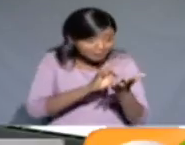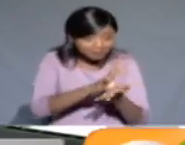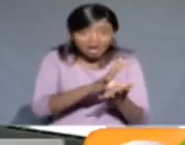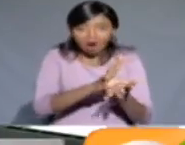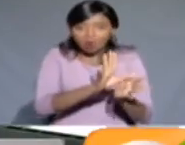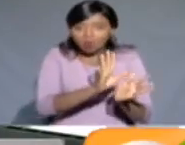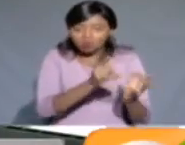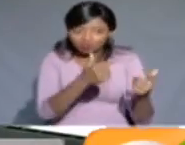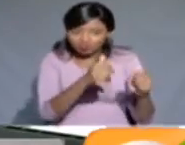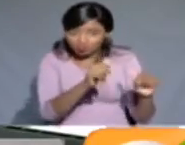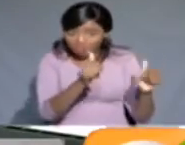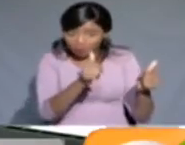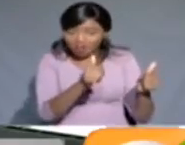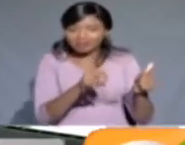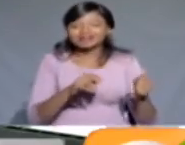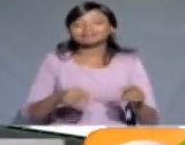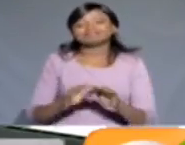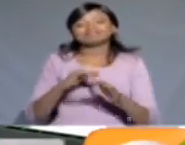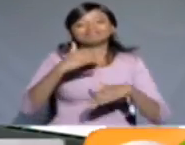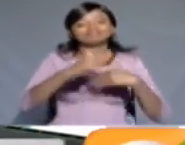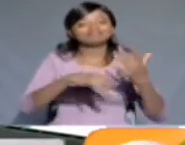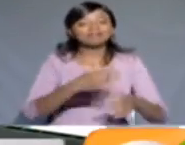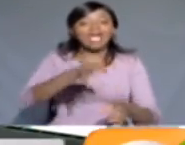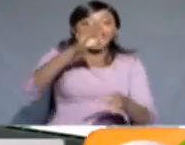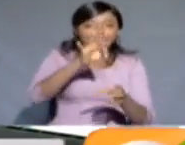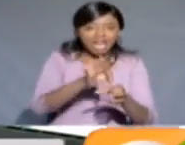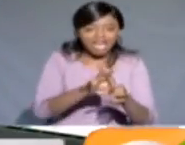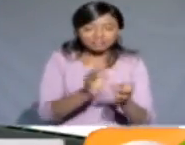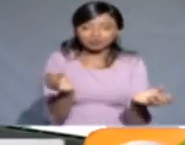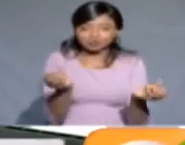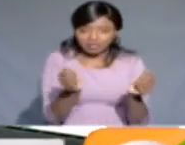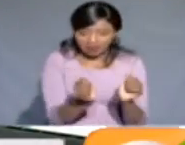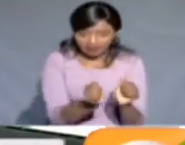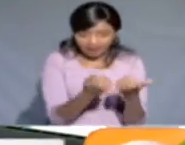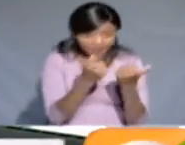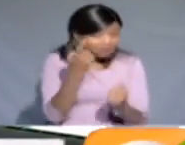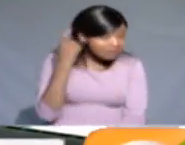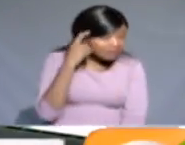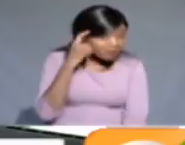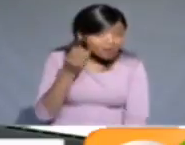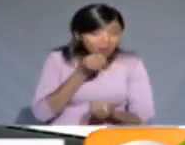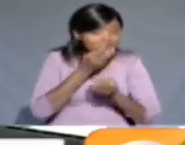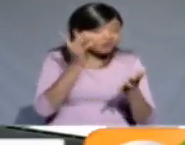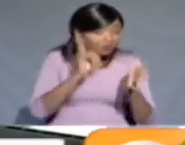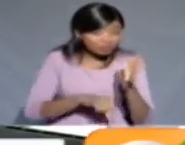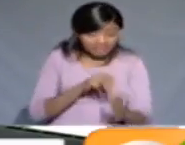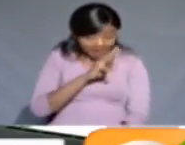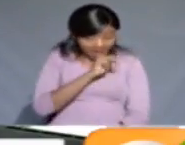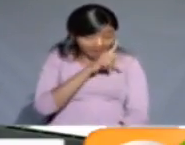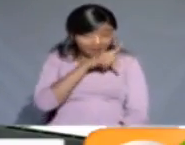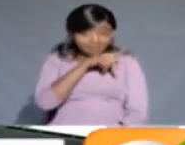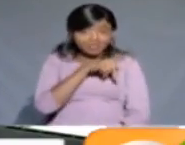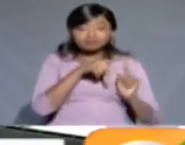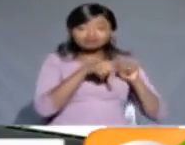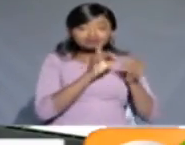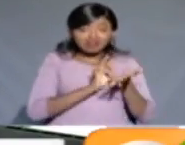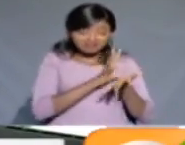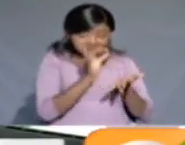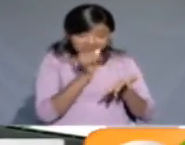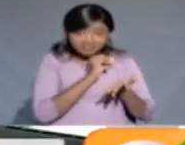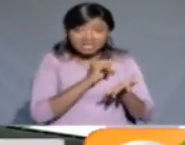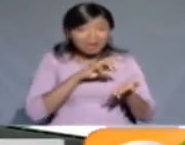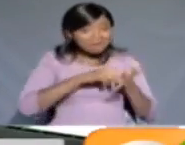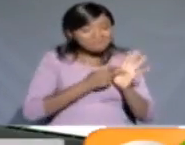successful, a by-election is then conducted. And remember what we were telling you earlier, that the MP who has been recalled can